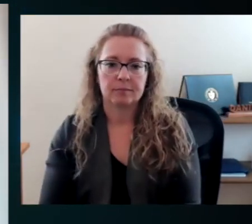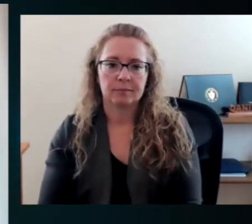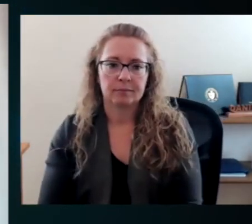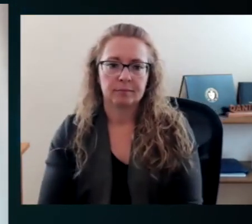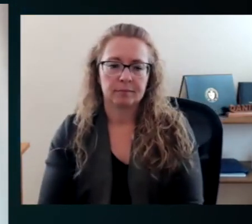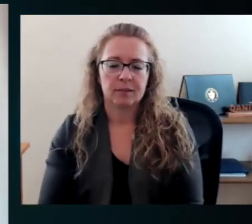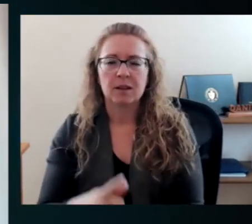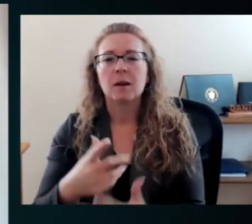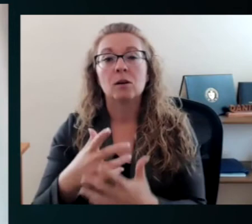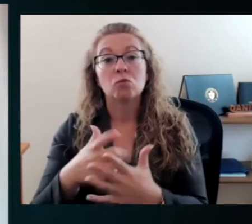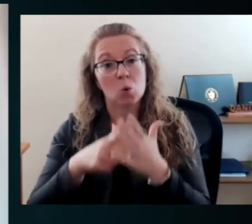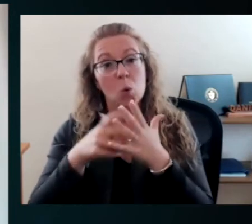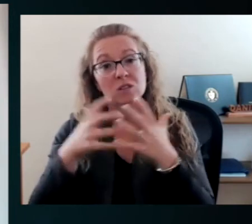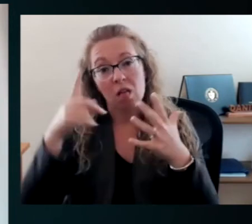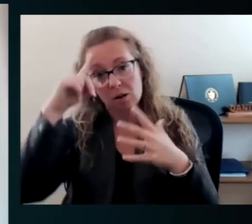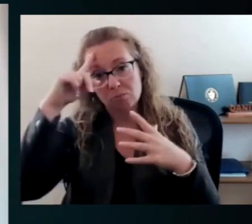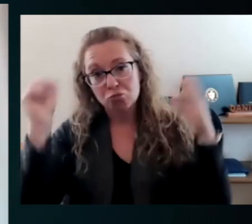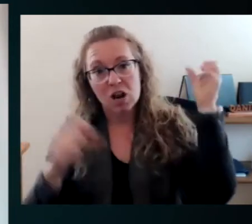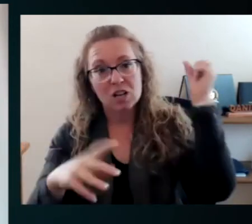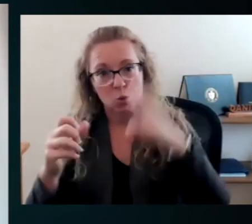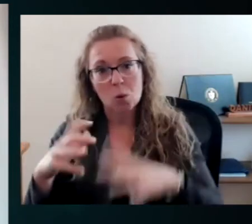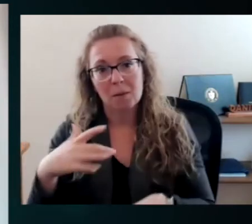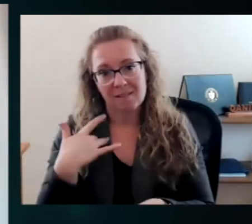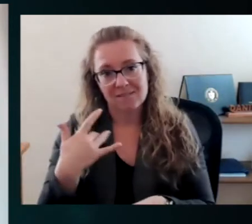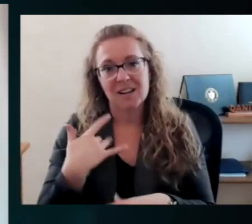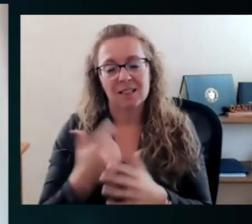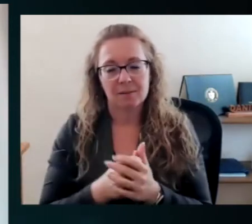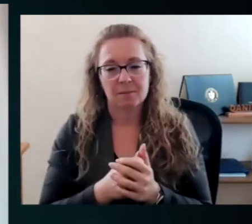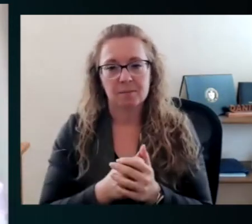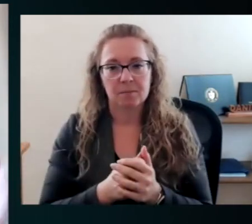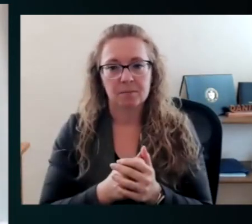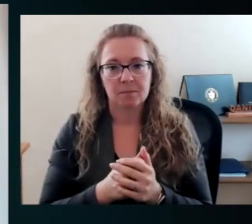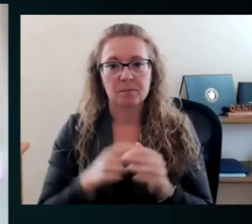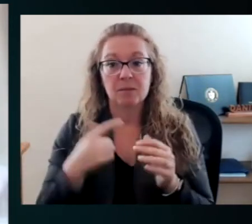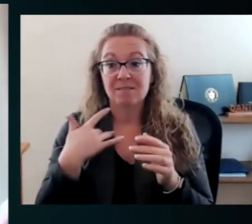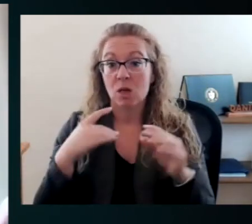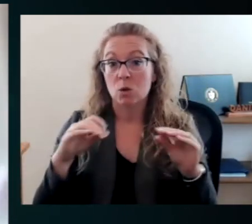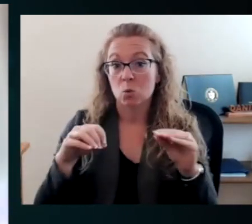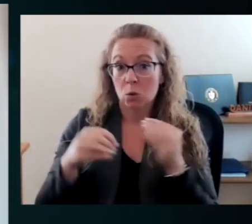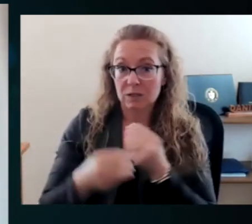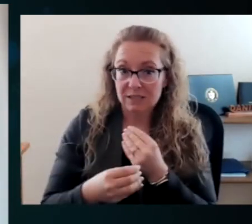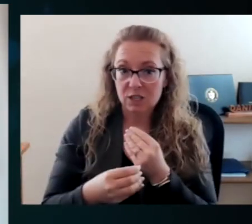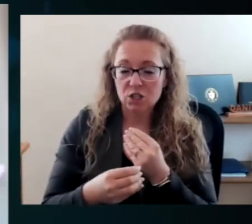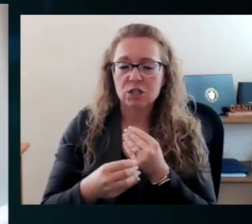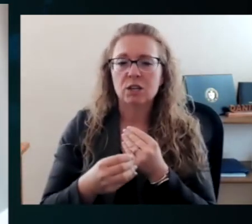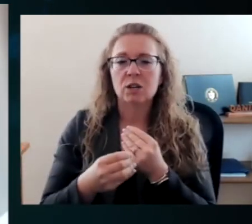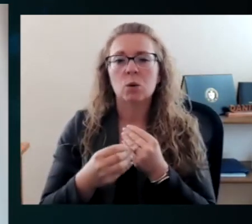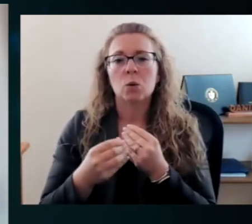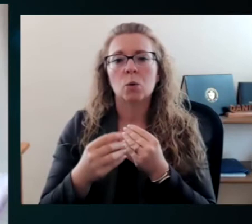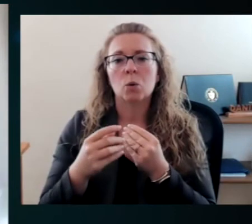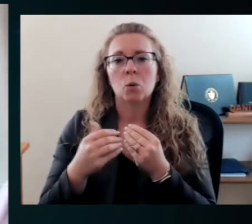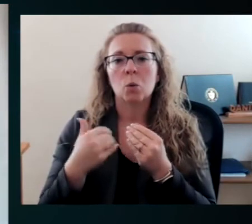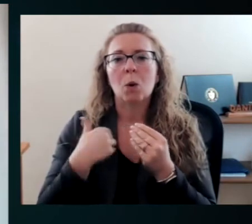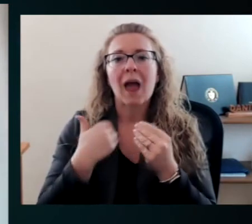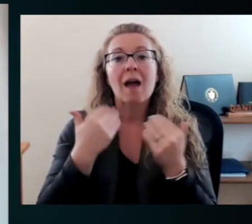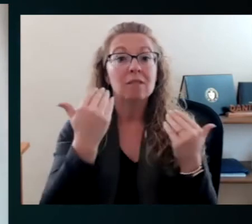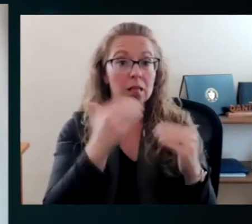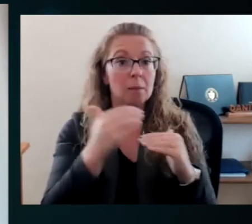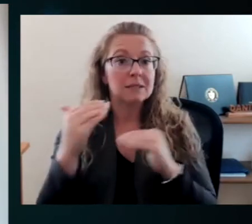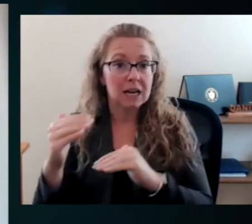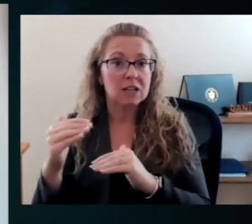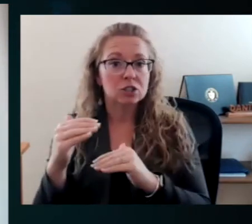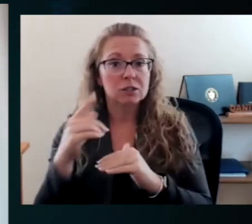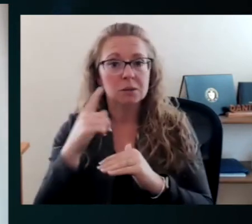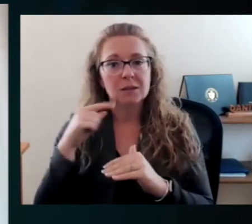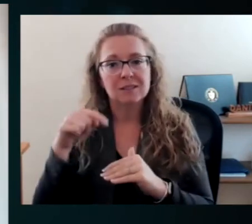done on that front, but as an organization, I will say that there are certain limitations because it is a child of